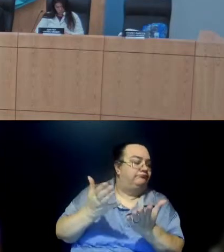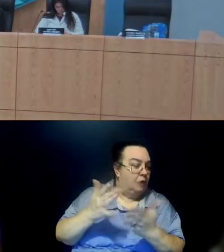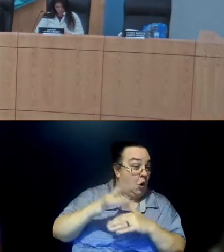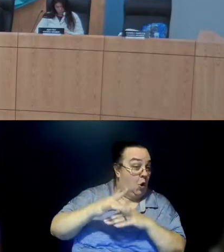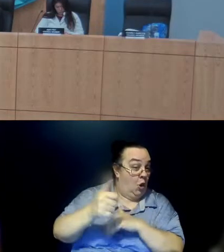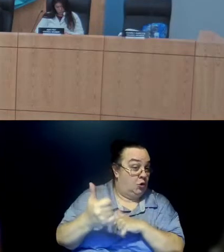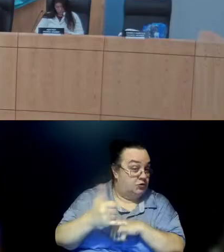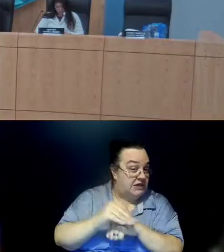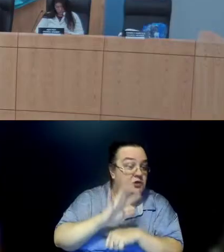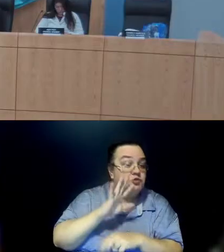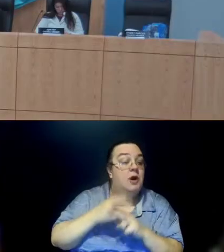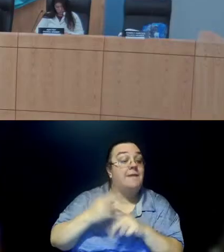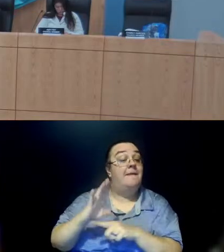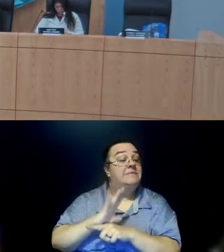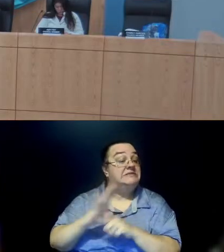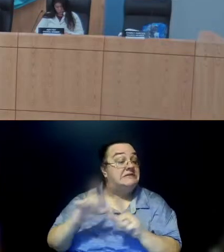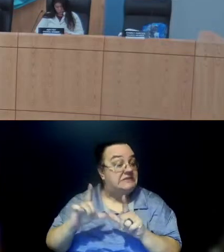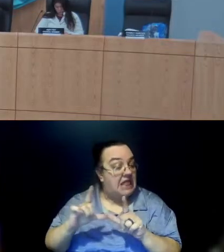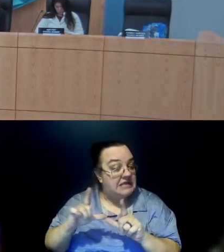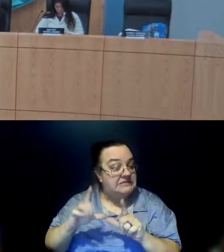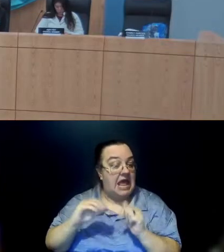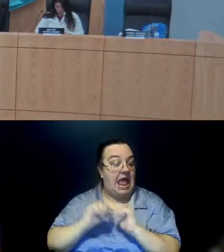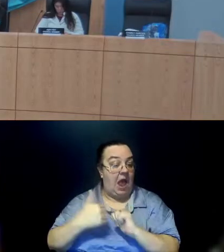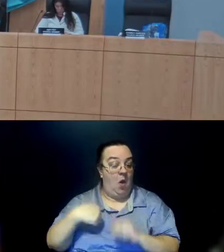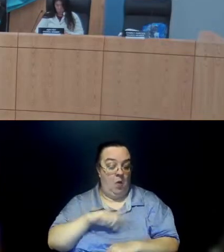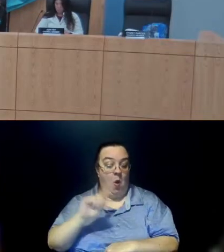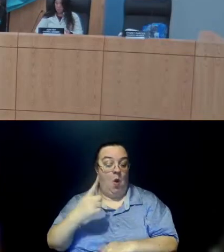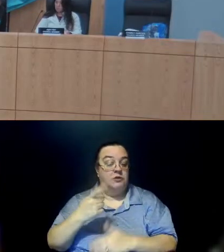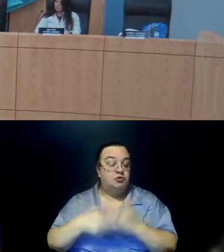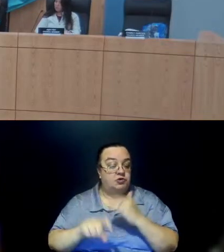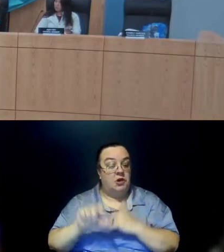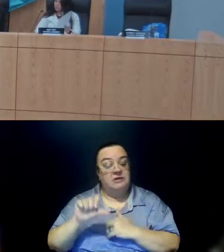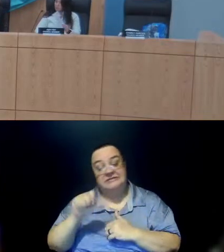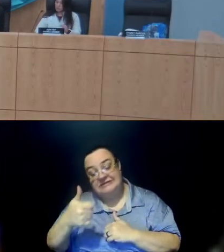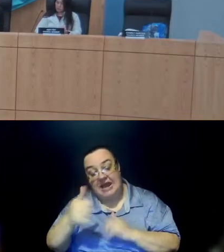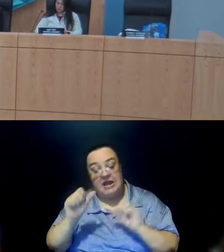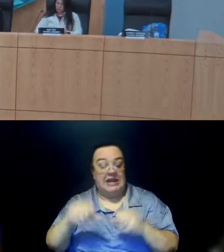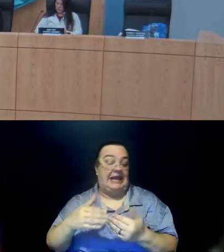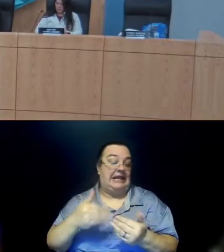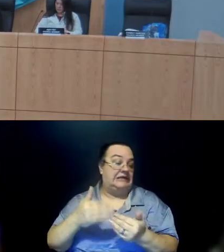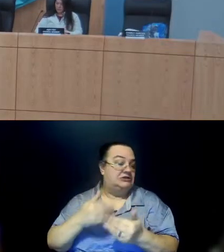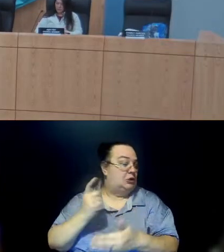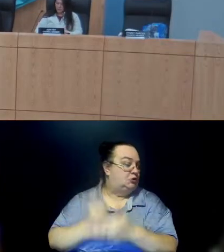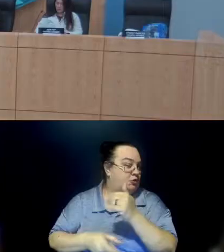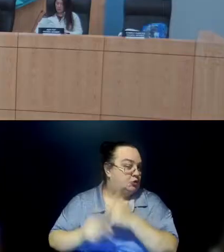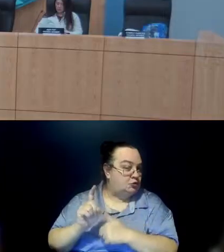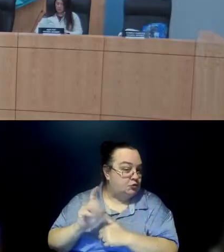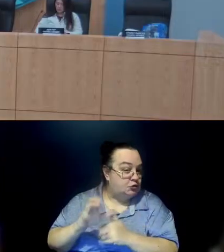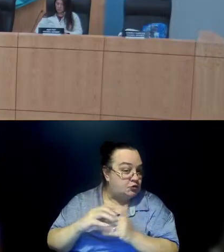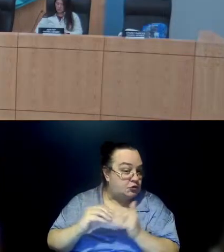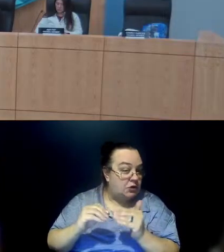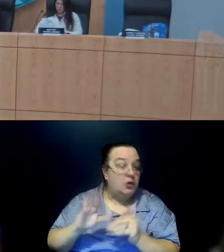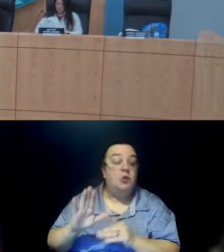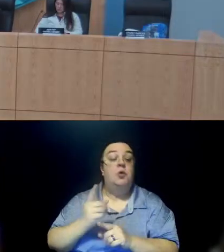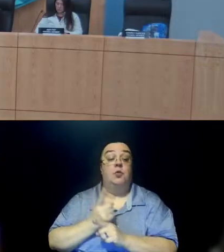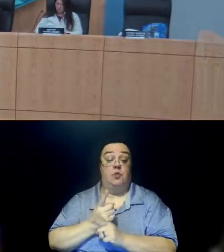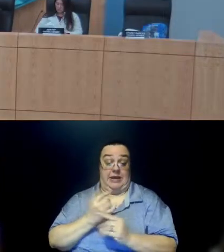was about business licenses and how we only charge $10 and we could easily charge $100. Right